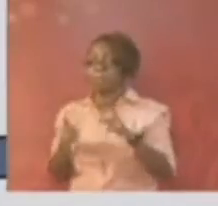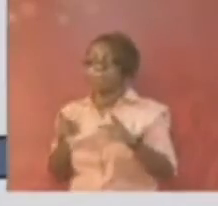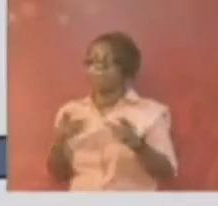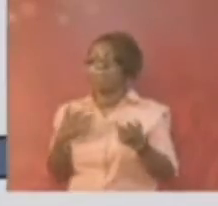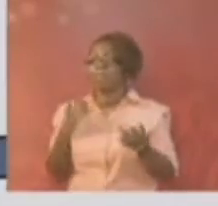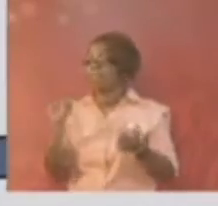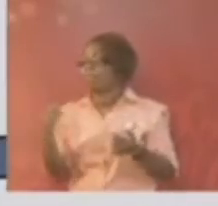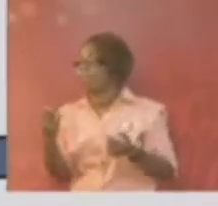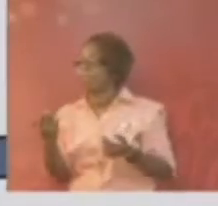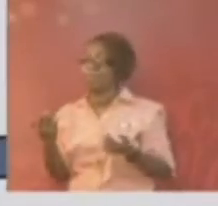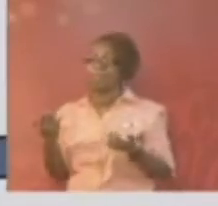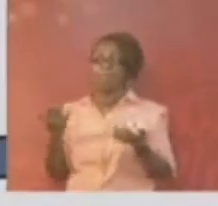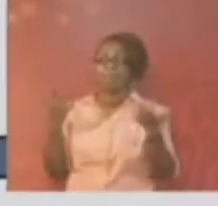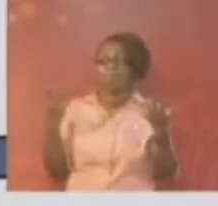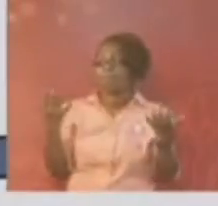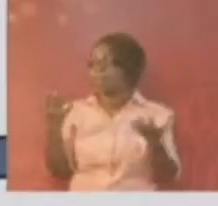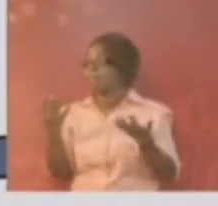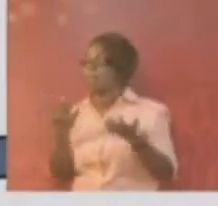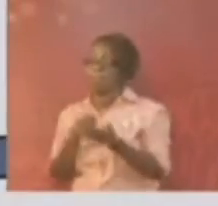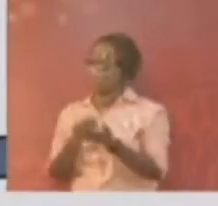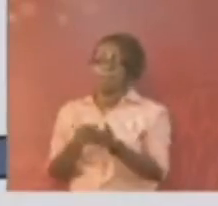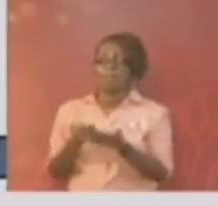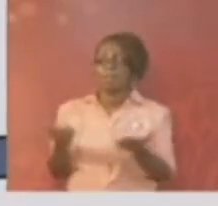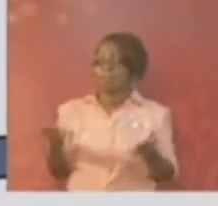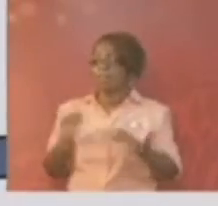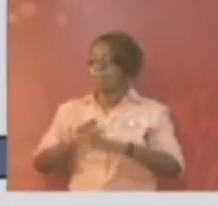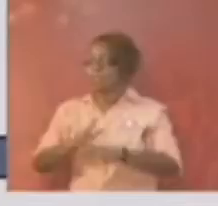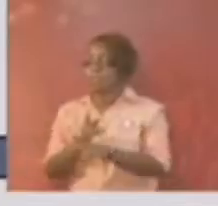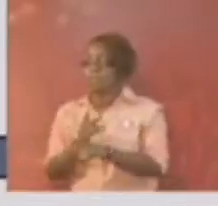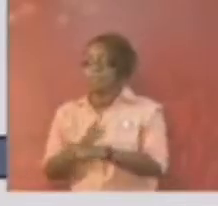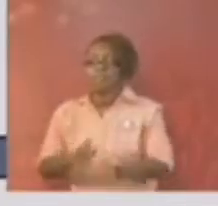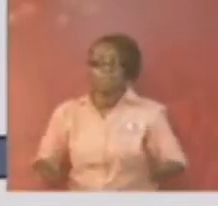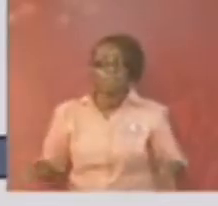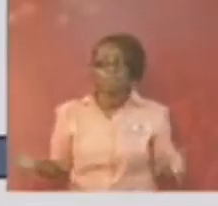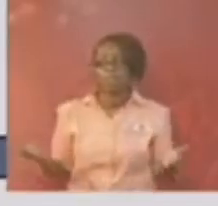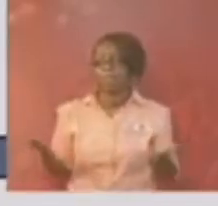social isolation, childcare, and